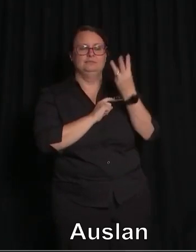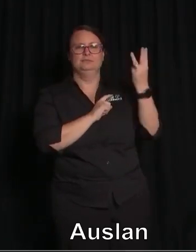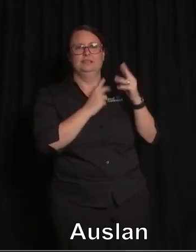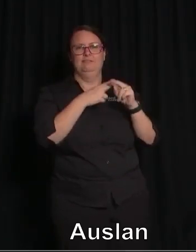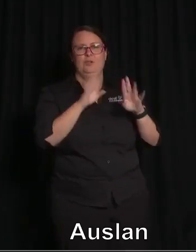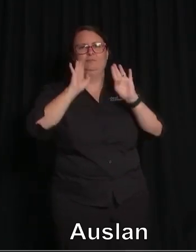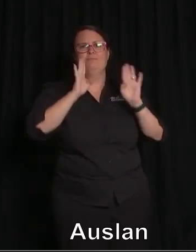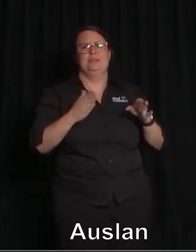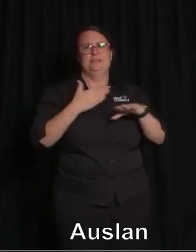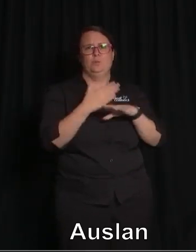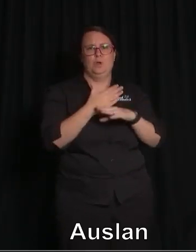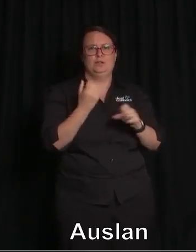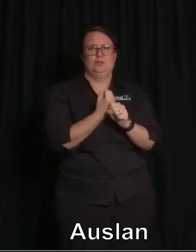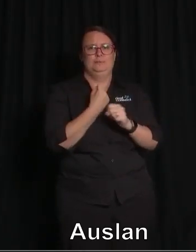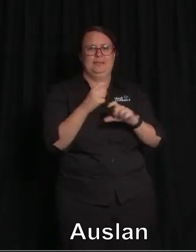amazing work that went into this.